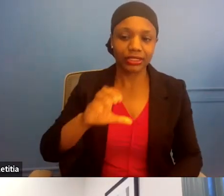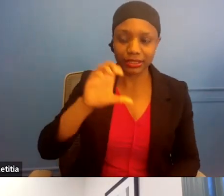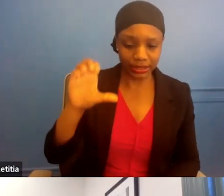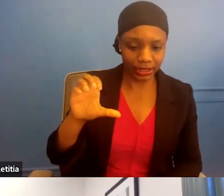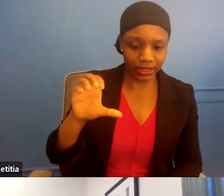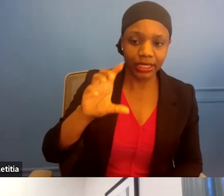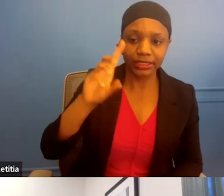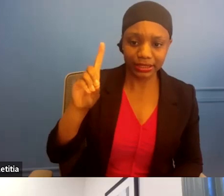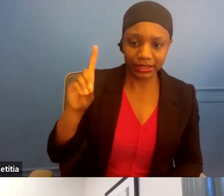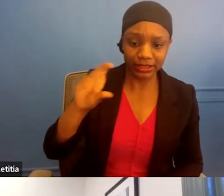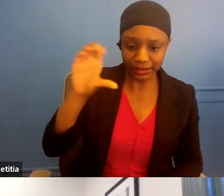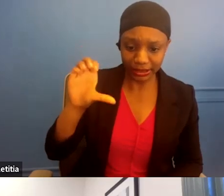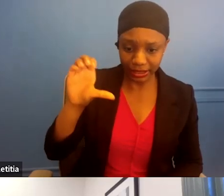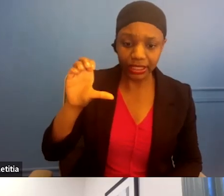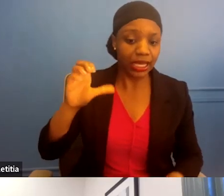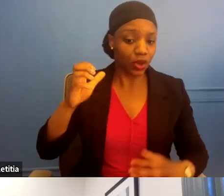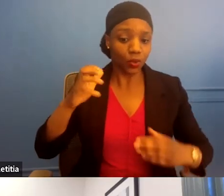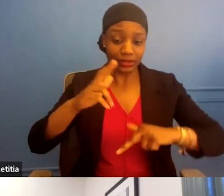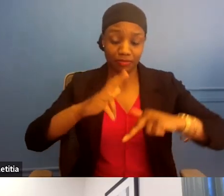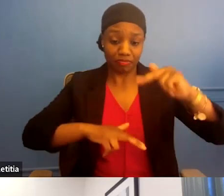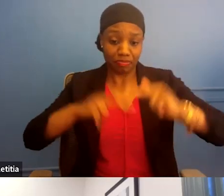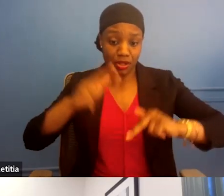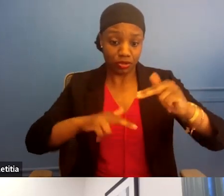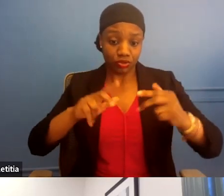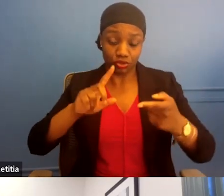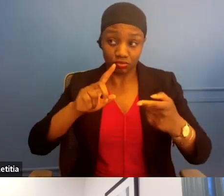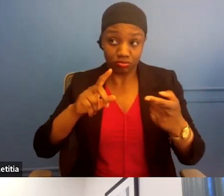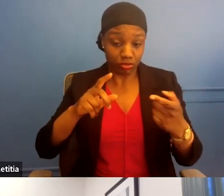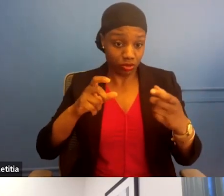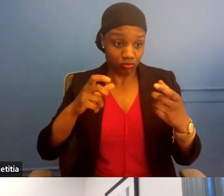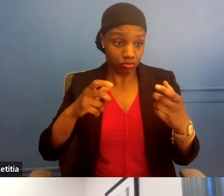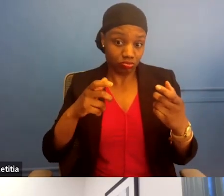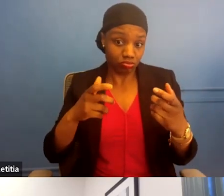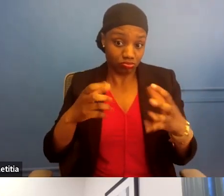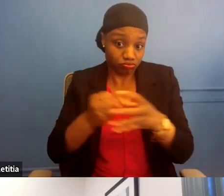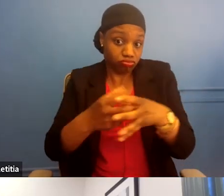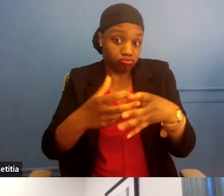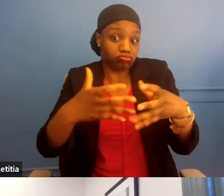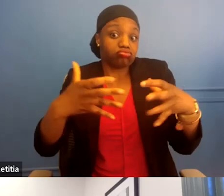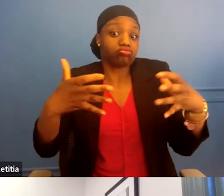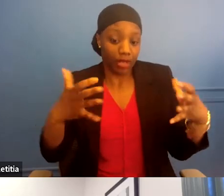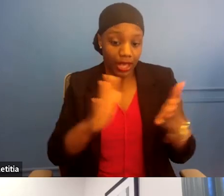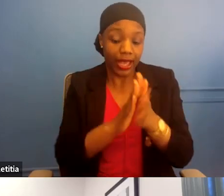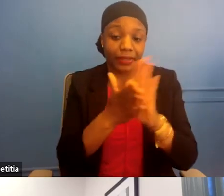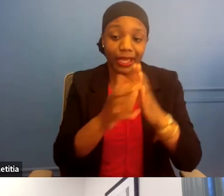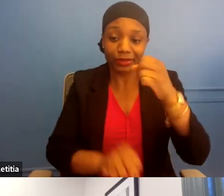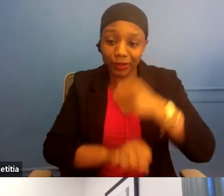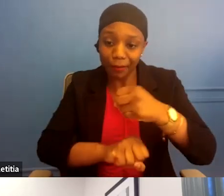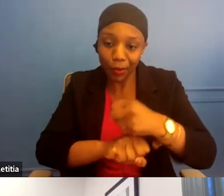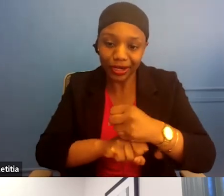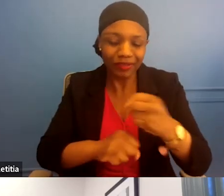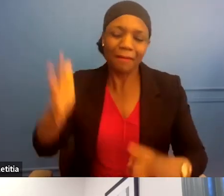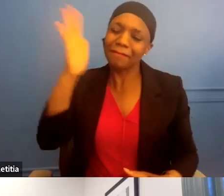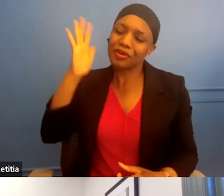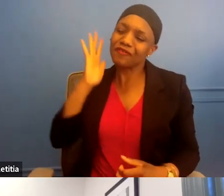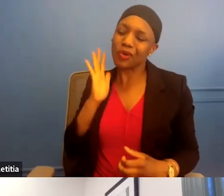has been built up to be something that it wasn't necessarily as large and, you know, supportive, and the network was there, wasn't as large when